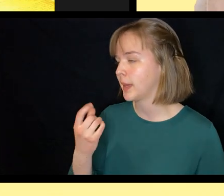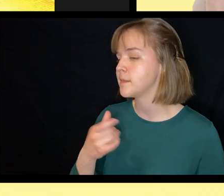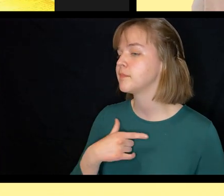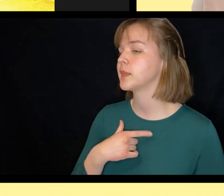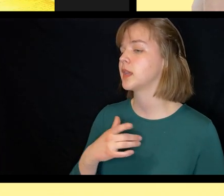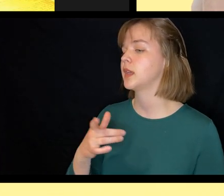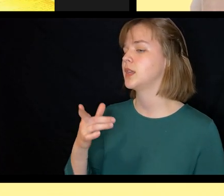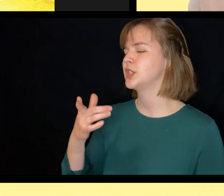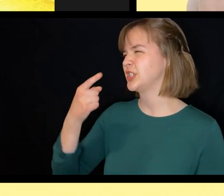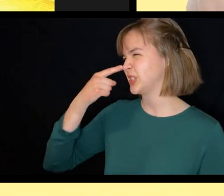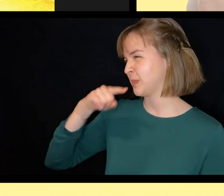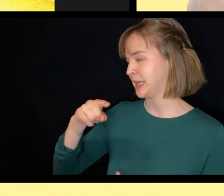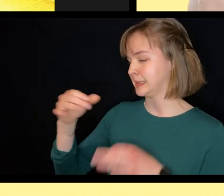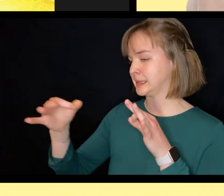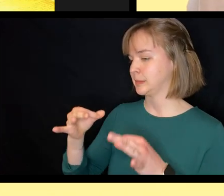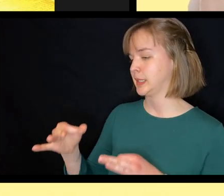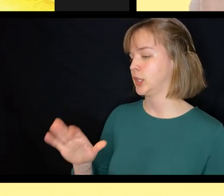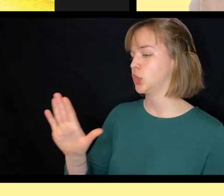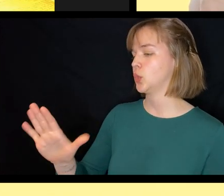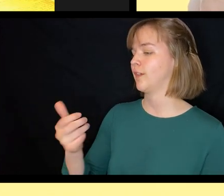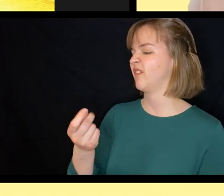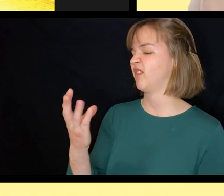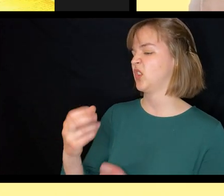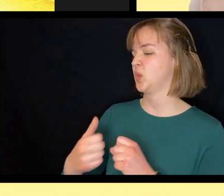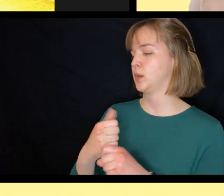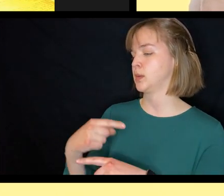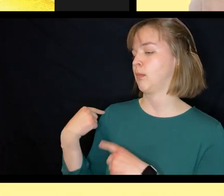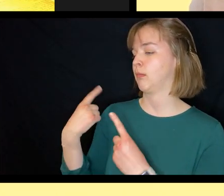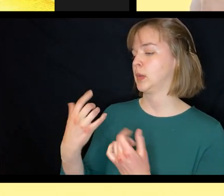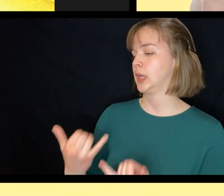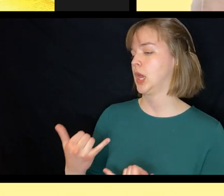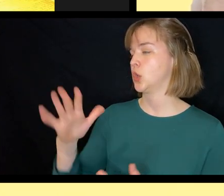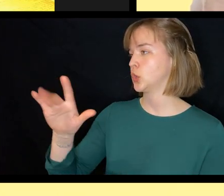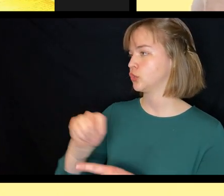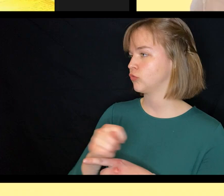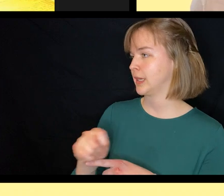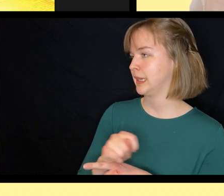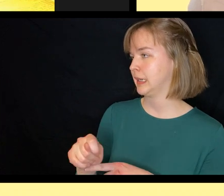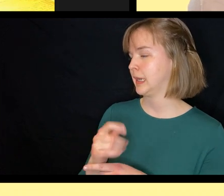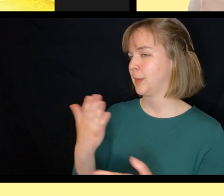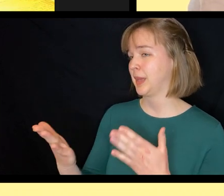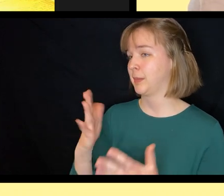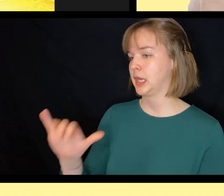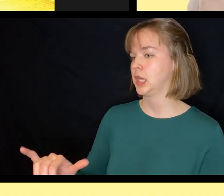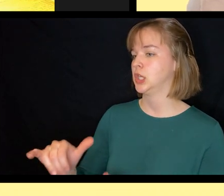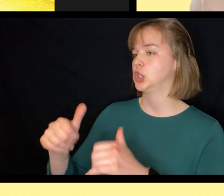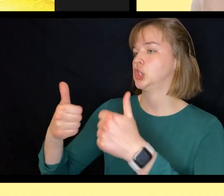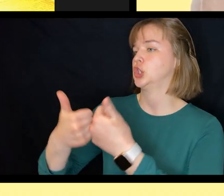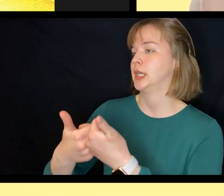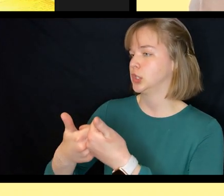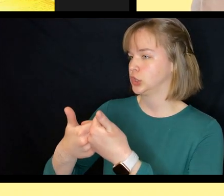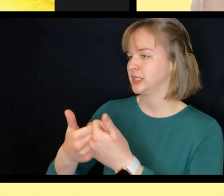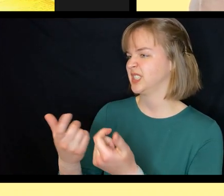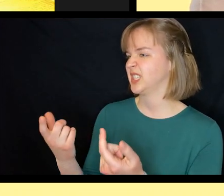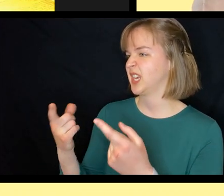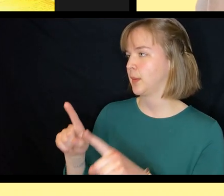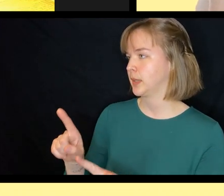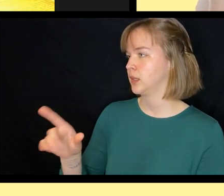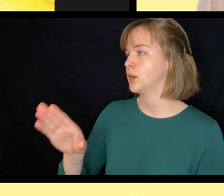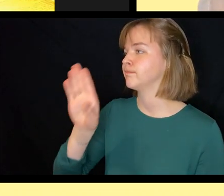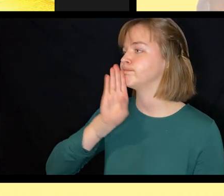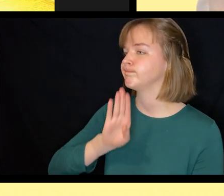the last, like, I don't know, few years of your training and stuff? I know lots of crazy things go into prepping for something as big as the